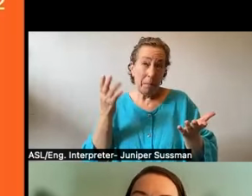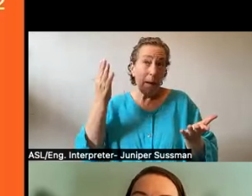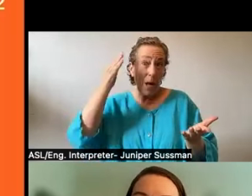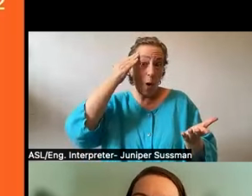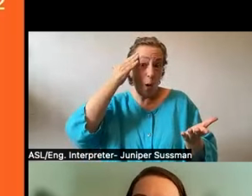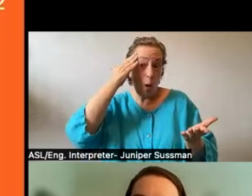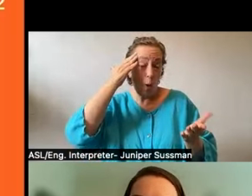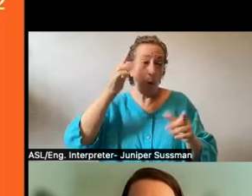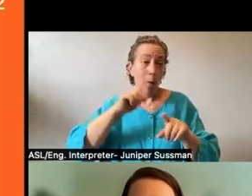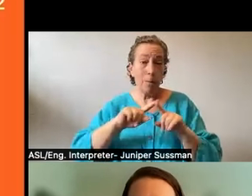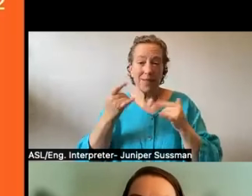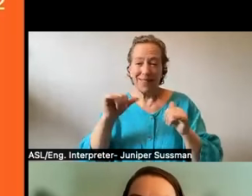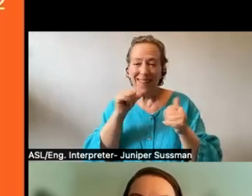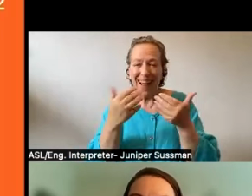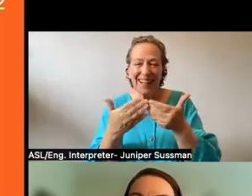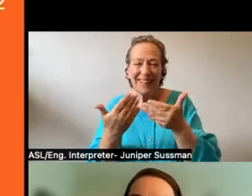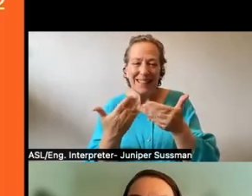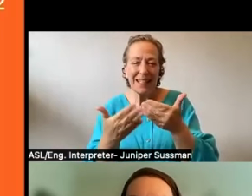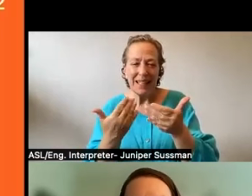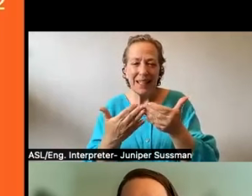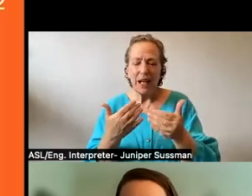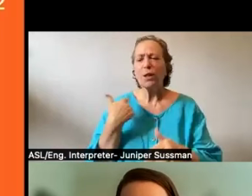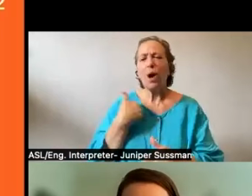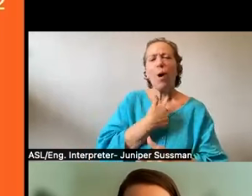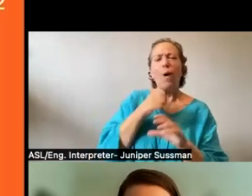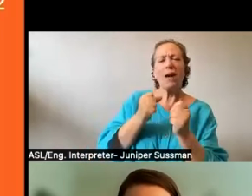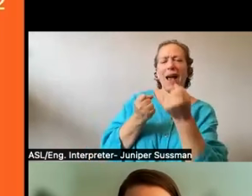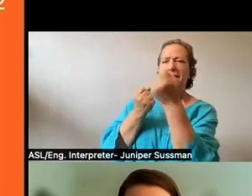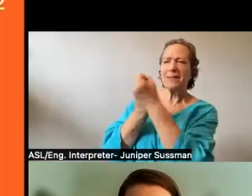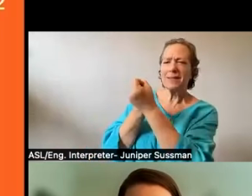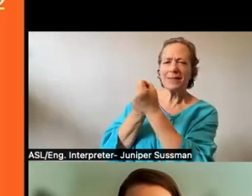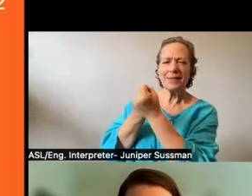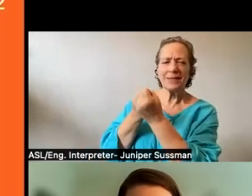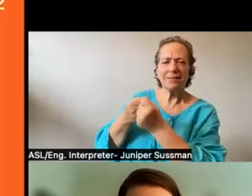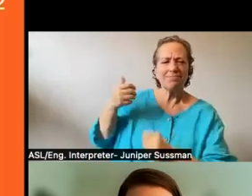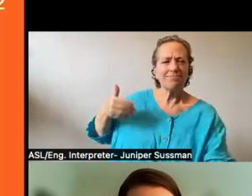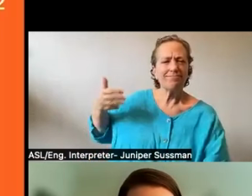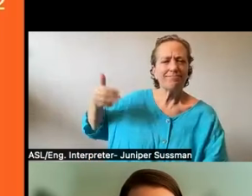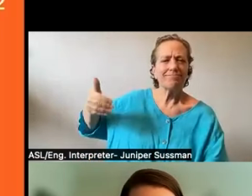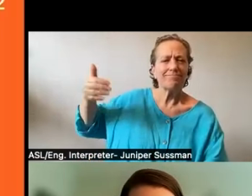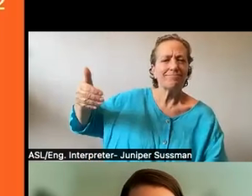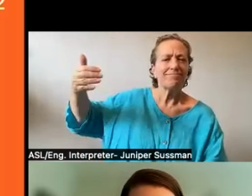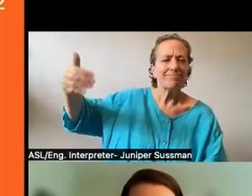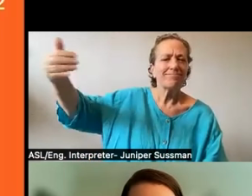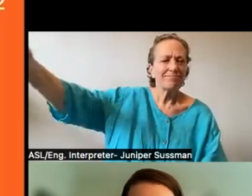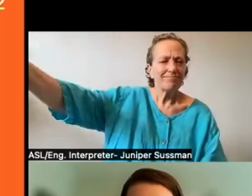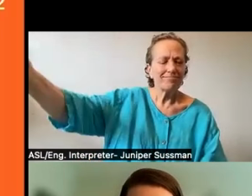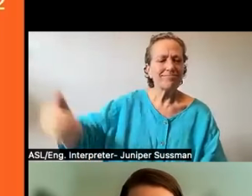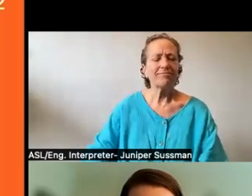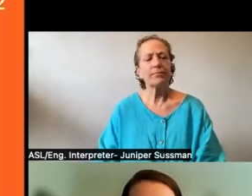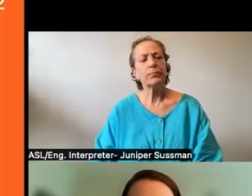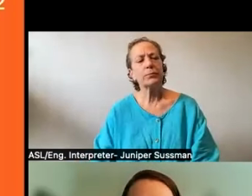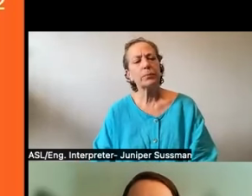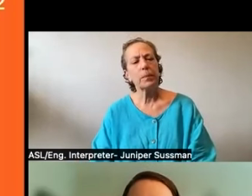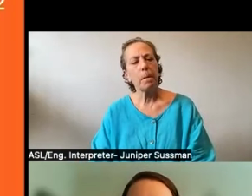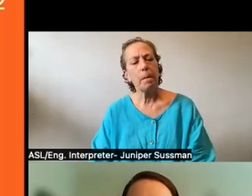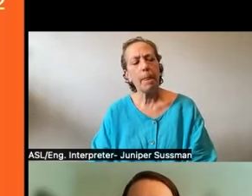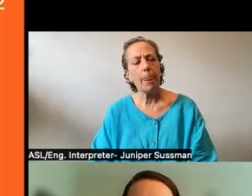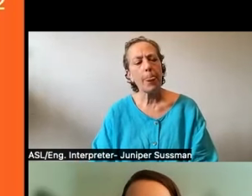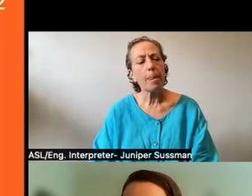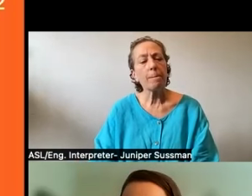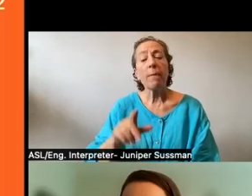And so an MLP can help at many different touch points in that client's life. There's also, I think, important